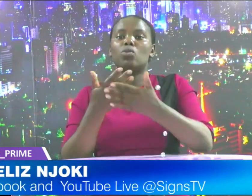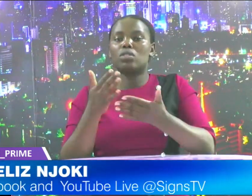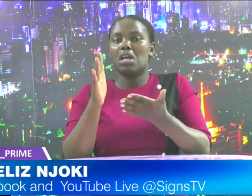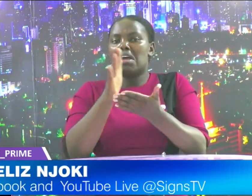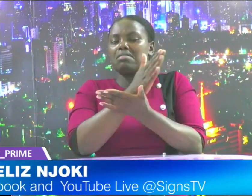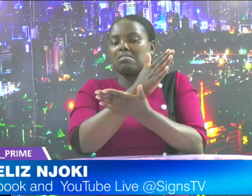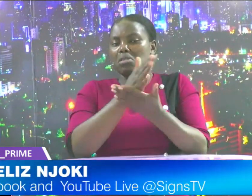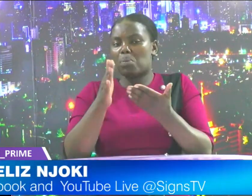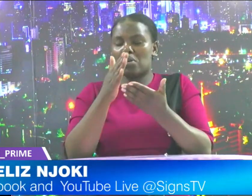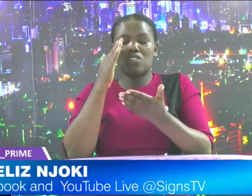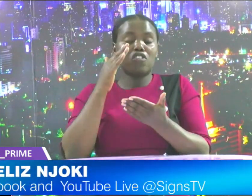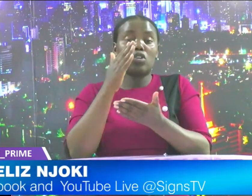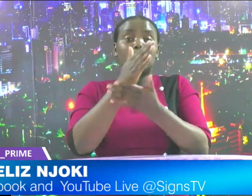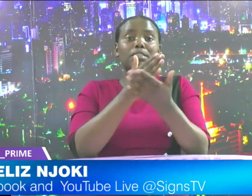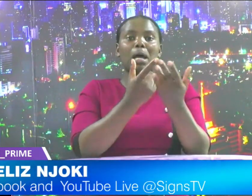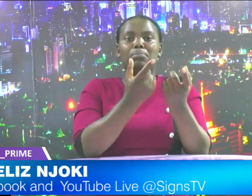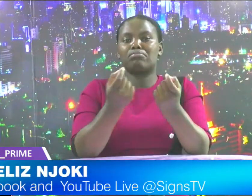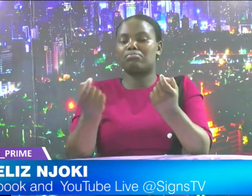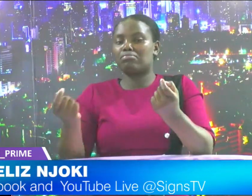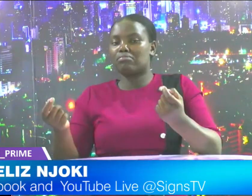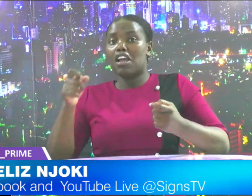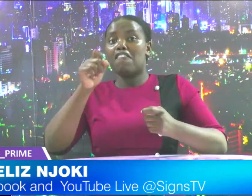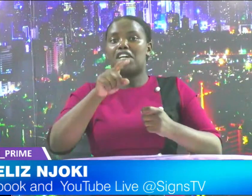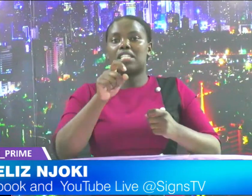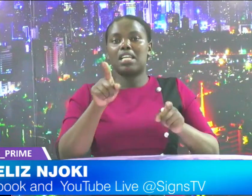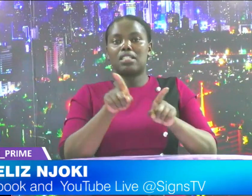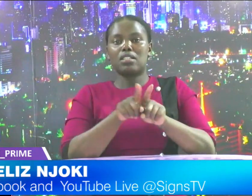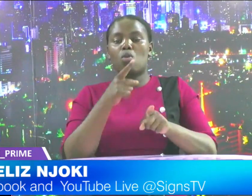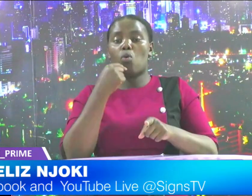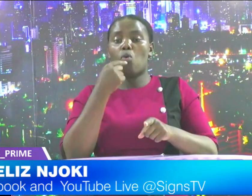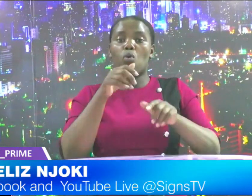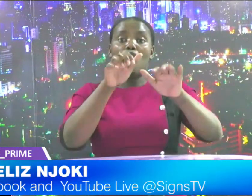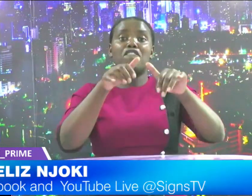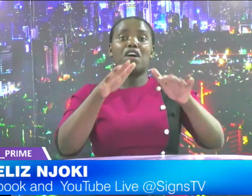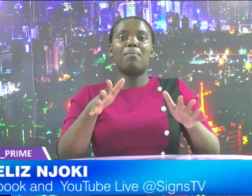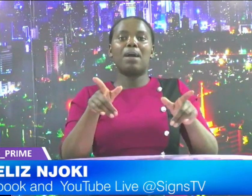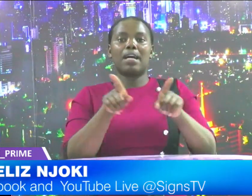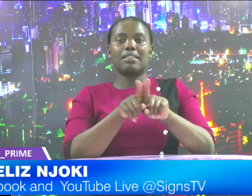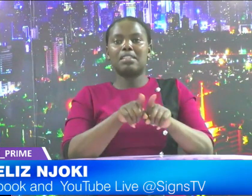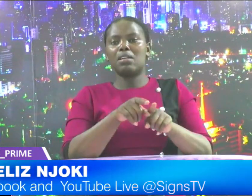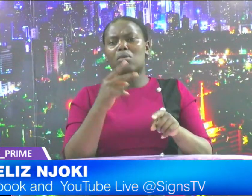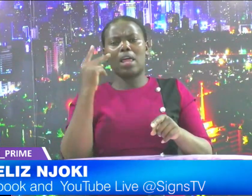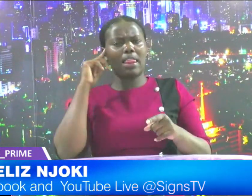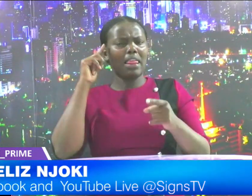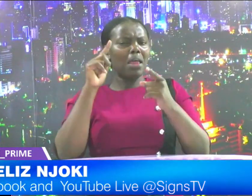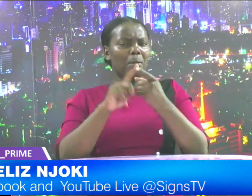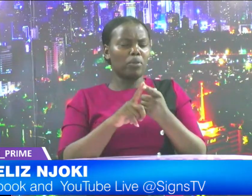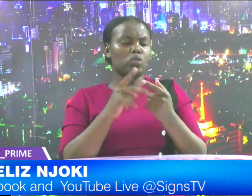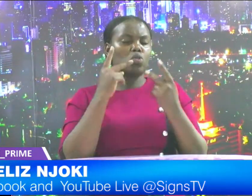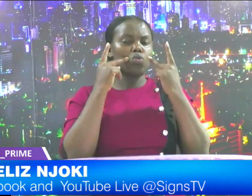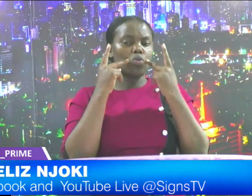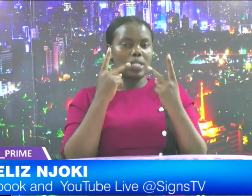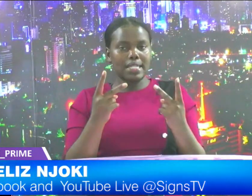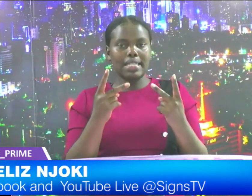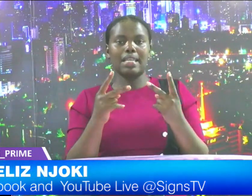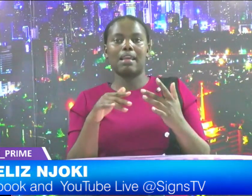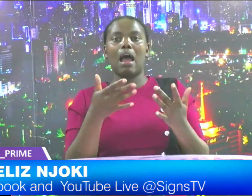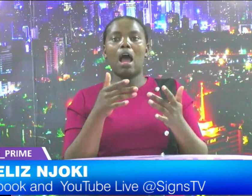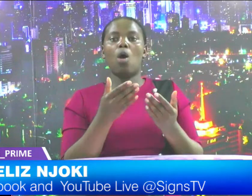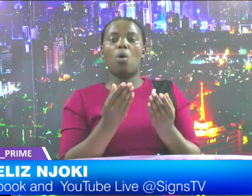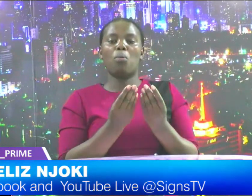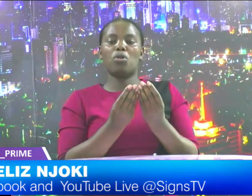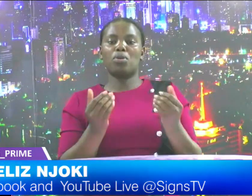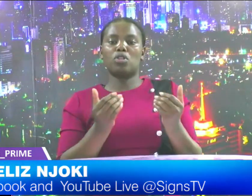says a multi-agency team has been established to assist in the distribution of subsidized fertilizers